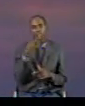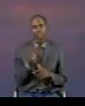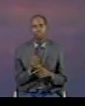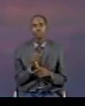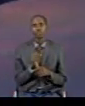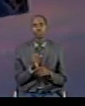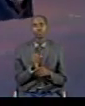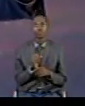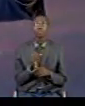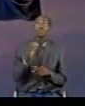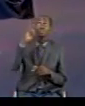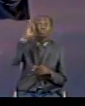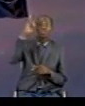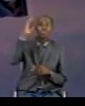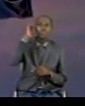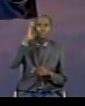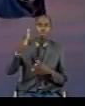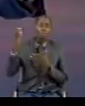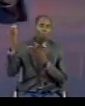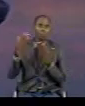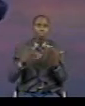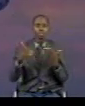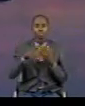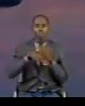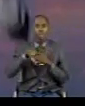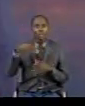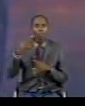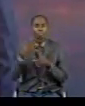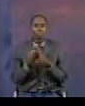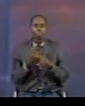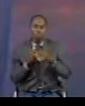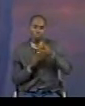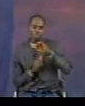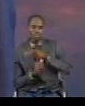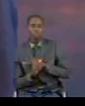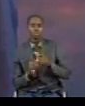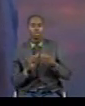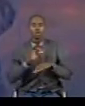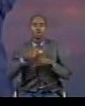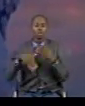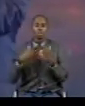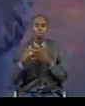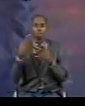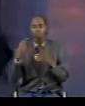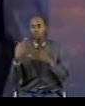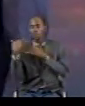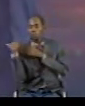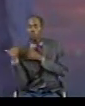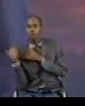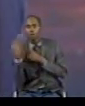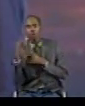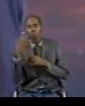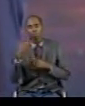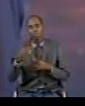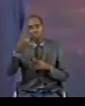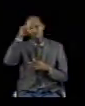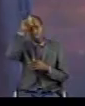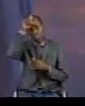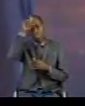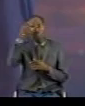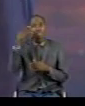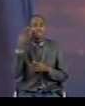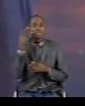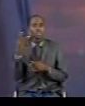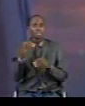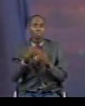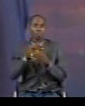you out from under all the bodies of the Egyptians. Look at verse 8. It says, and